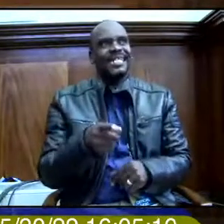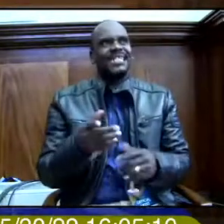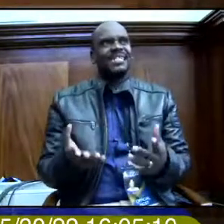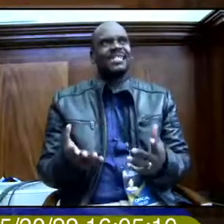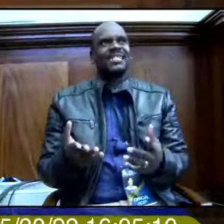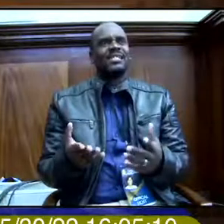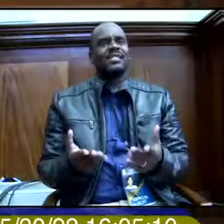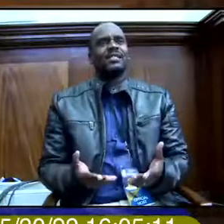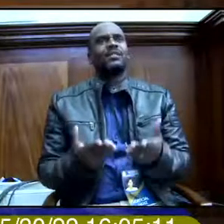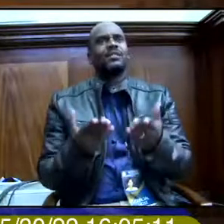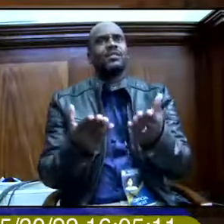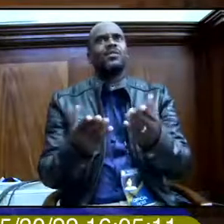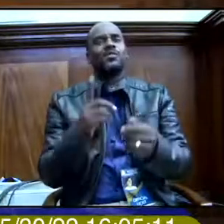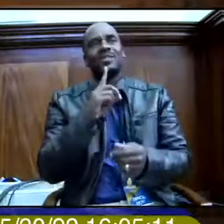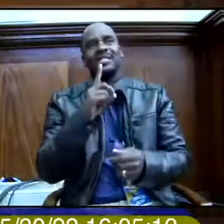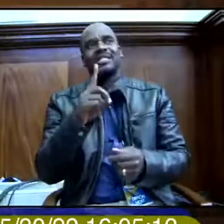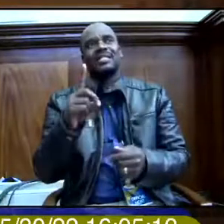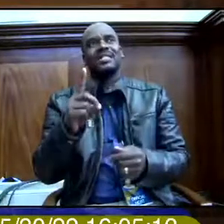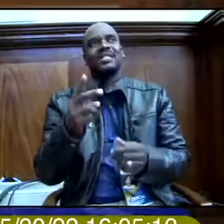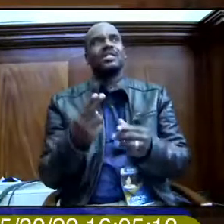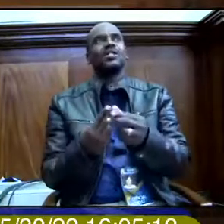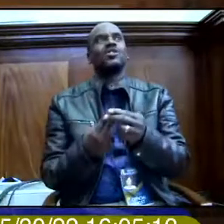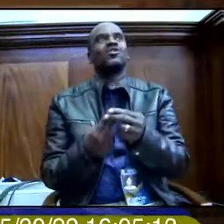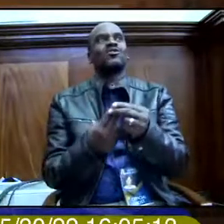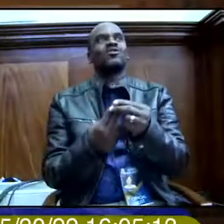in-service teach teacher training